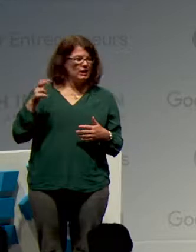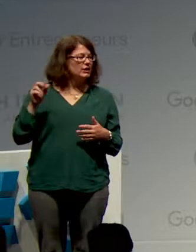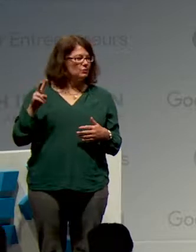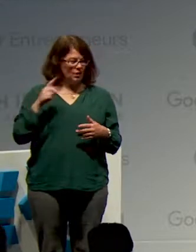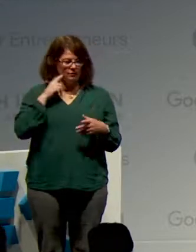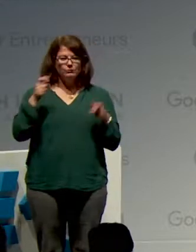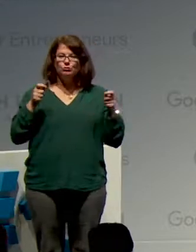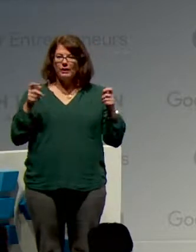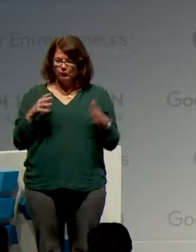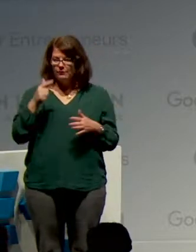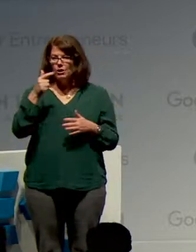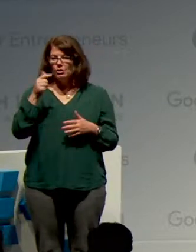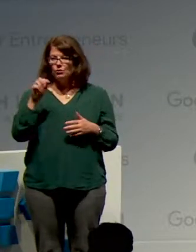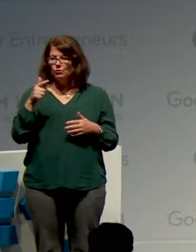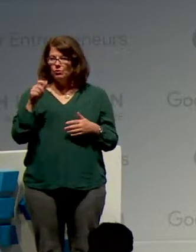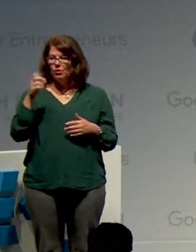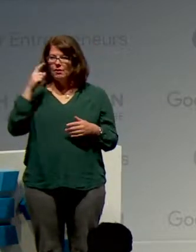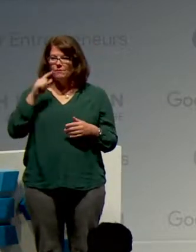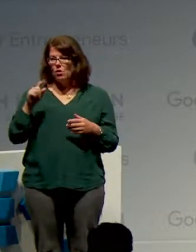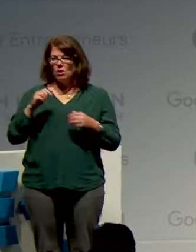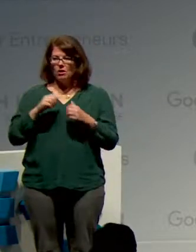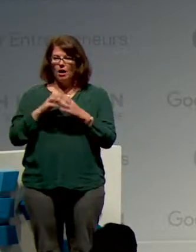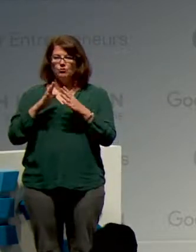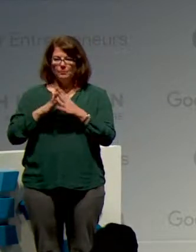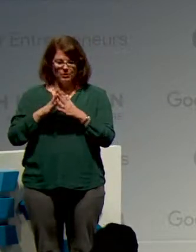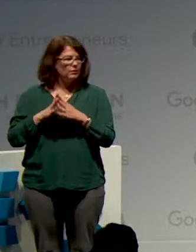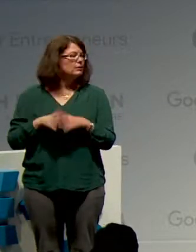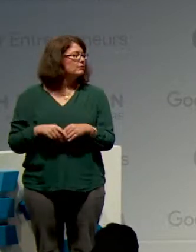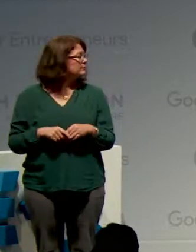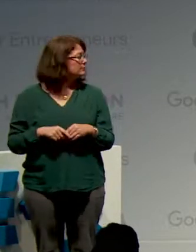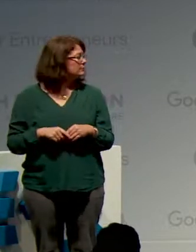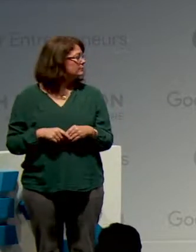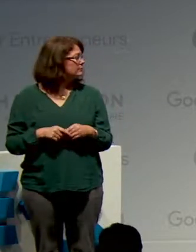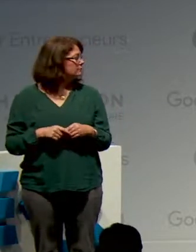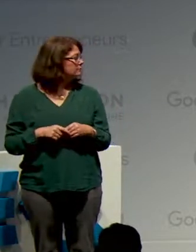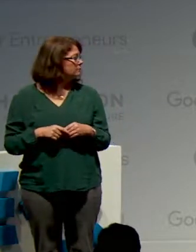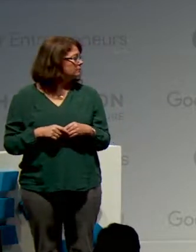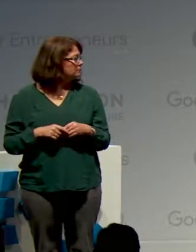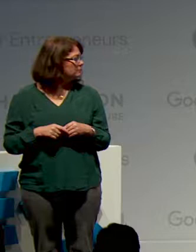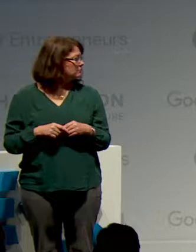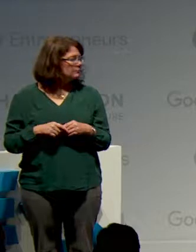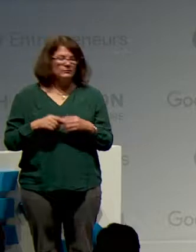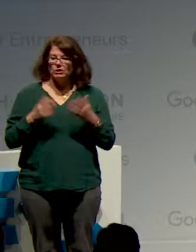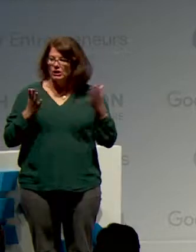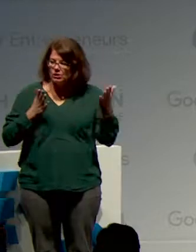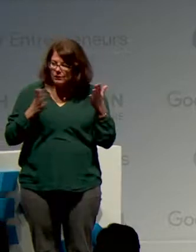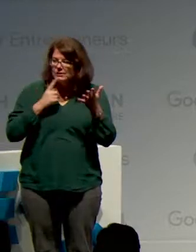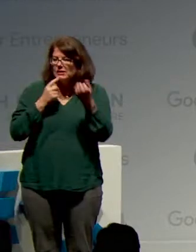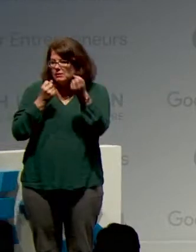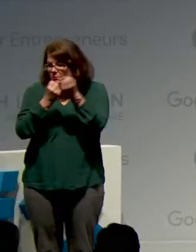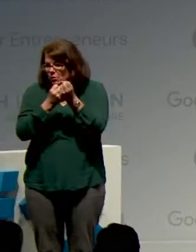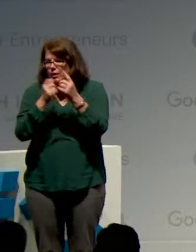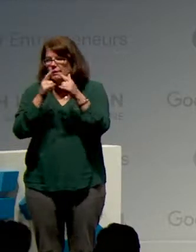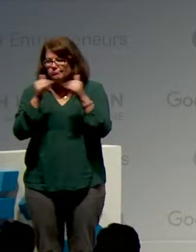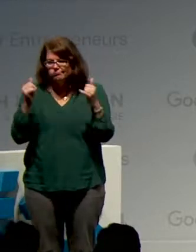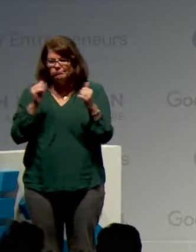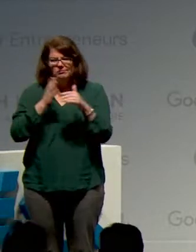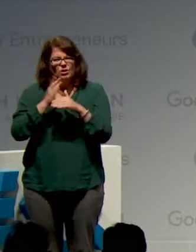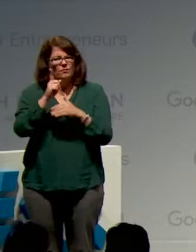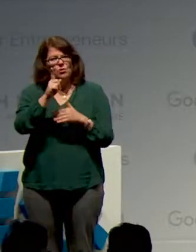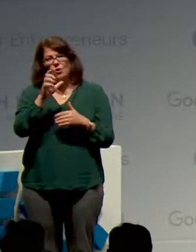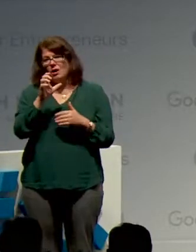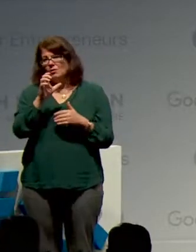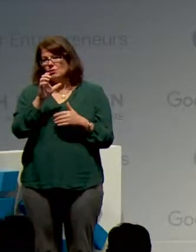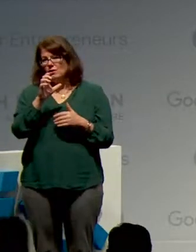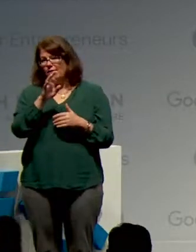for Entrepreneurs. Our team endeavors to bring the best of Google resources to support startup ecosystems in over 140